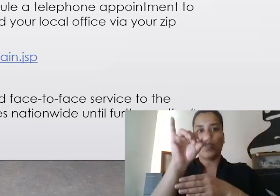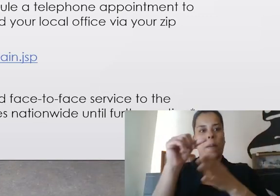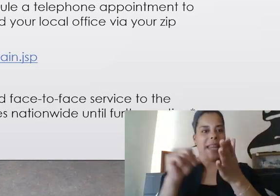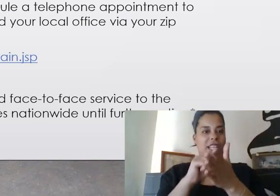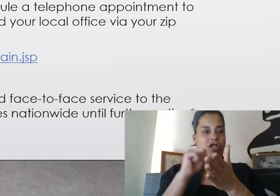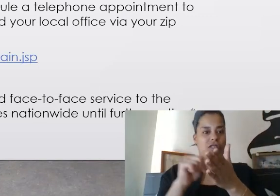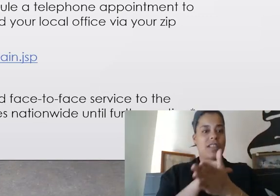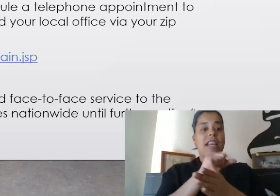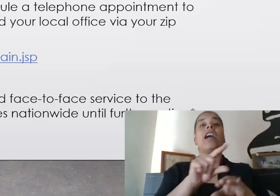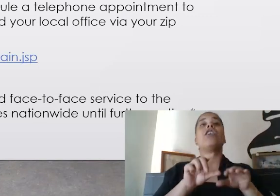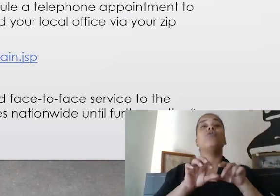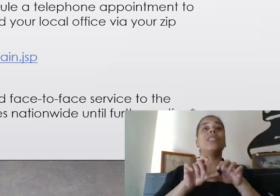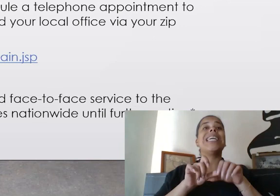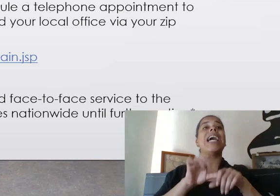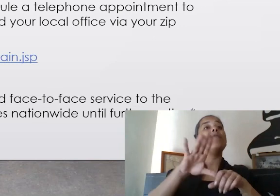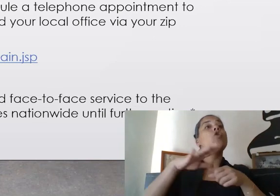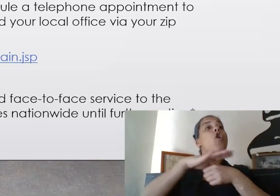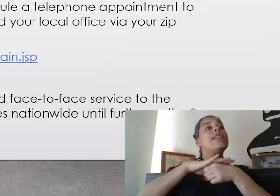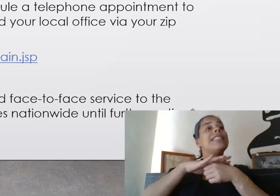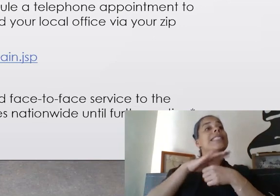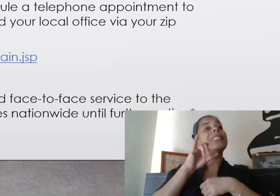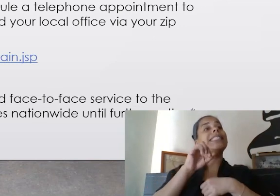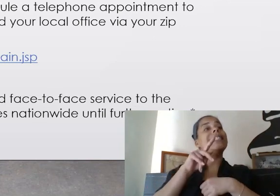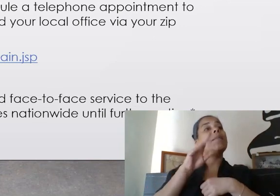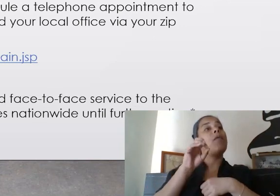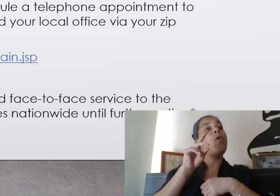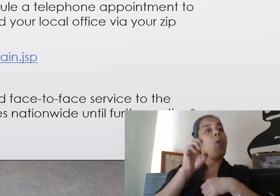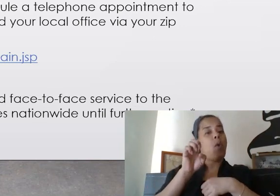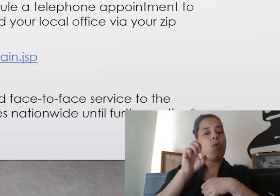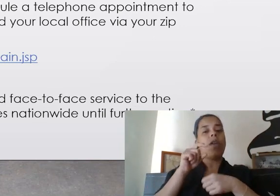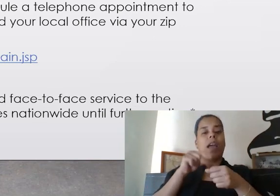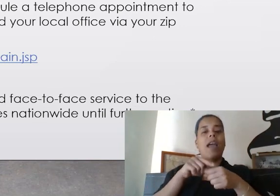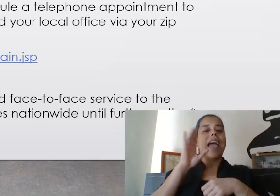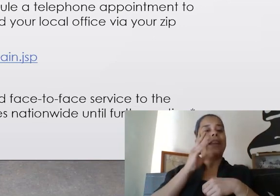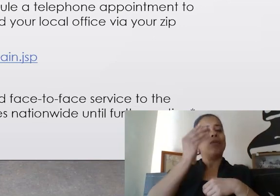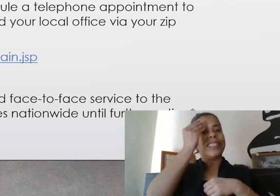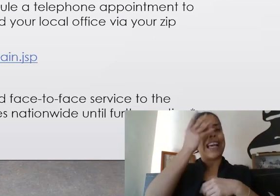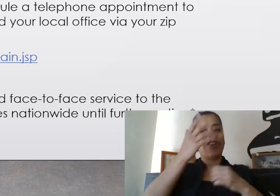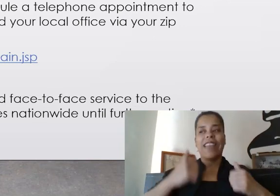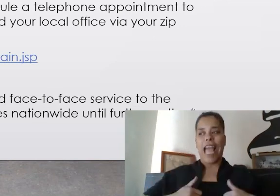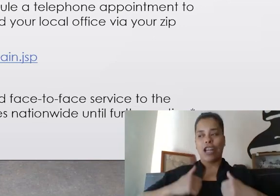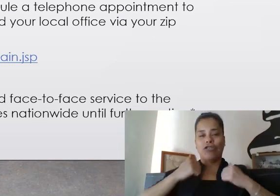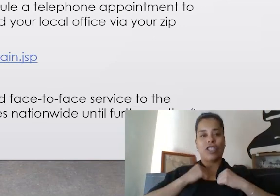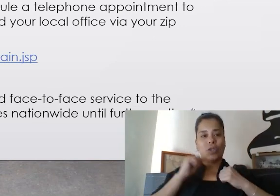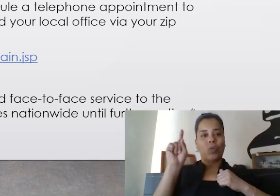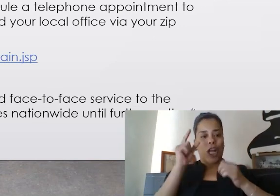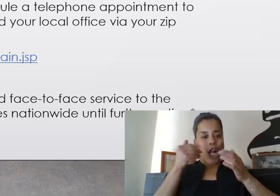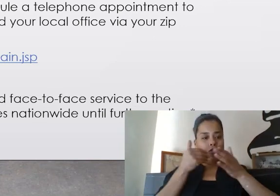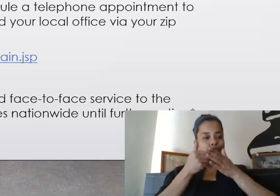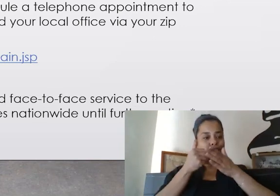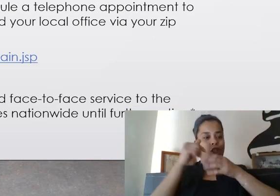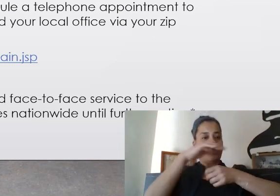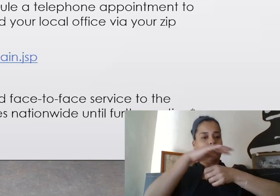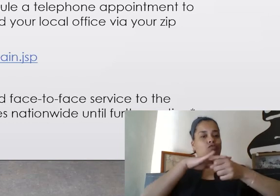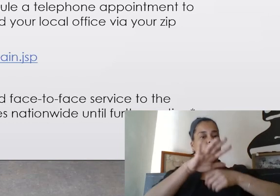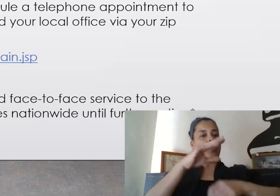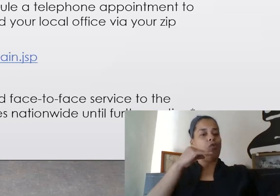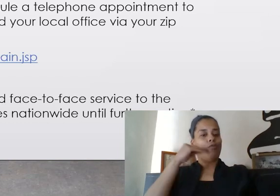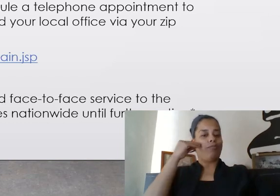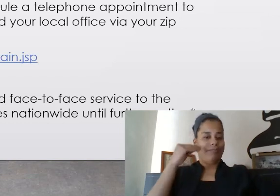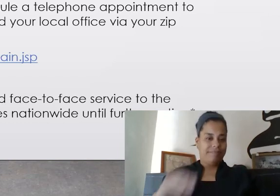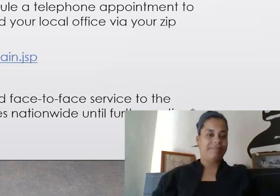zip code and it gives you your local office based on your zip code. Social Security is very strict in terms of